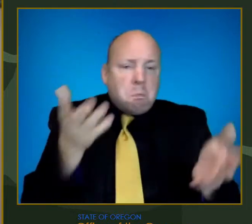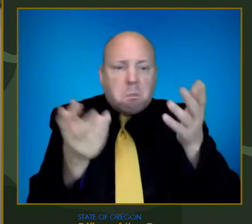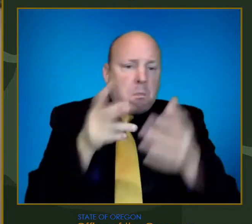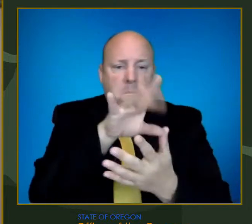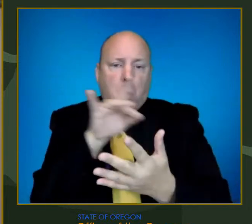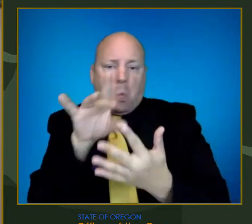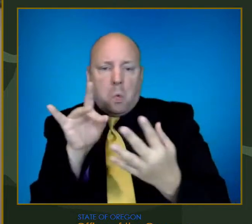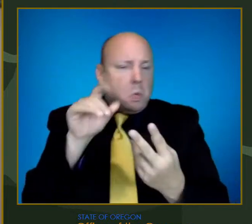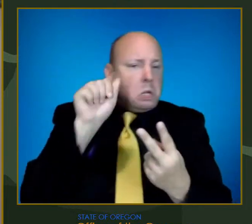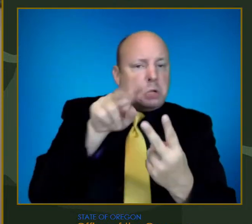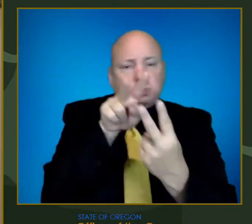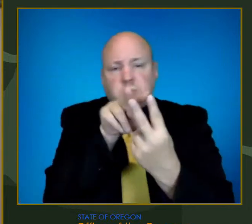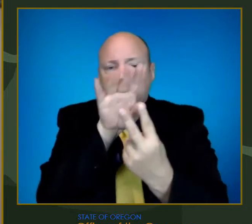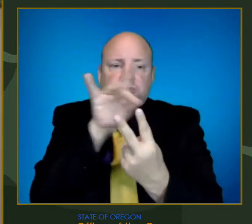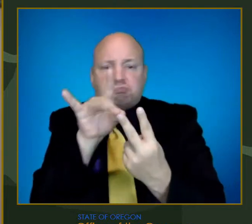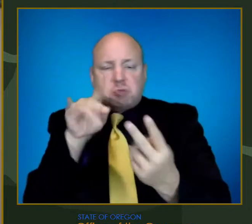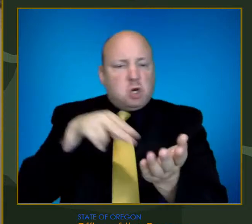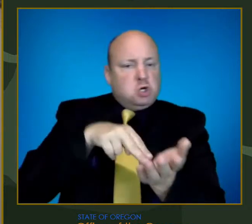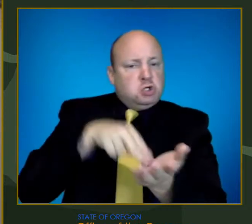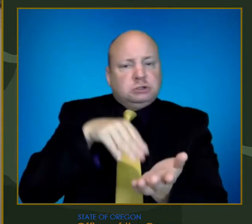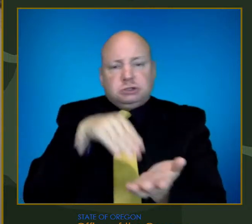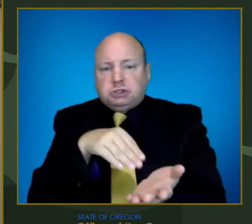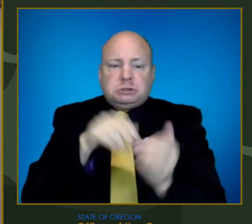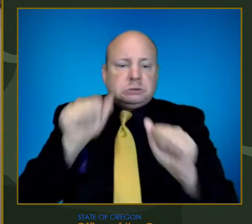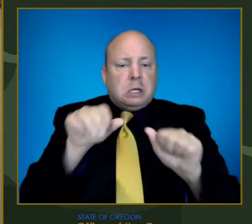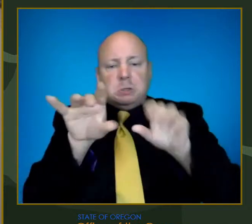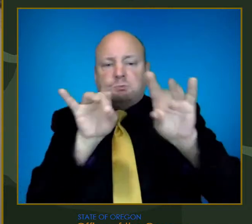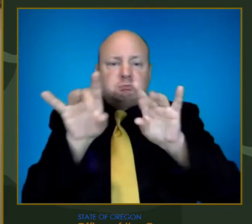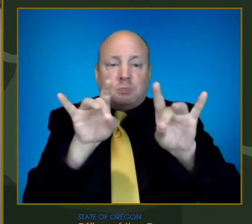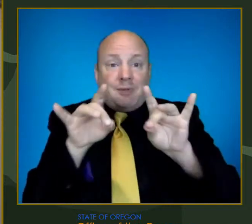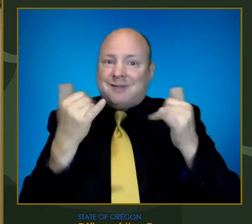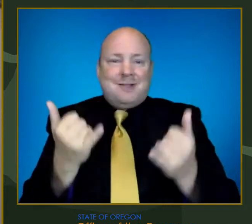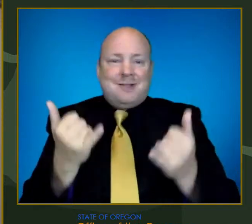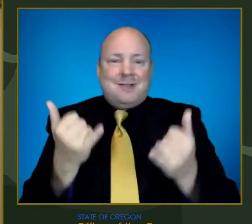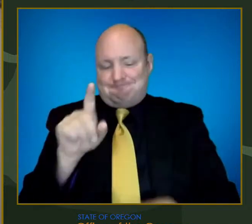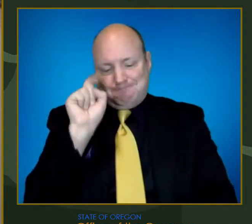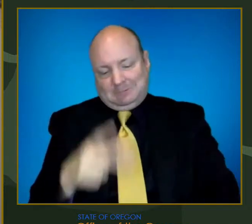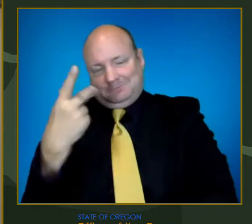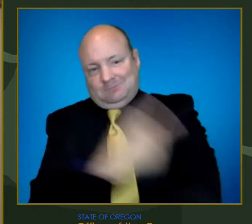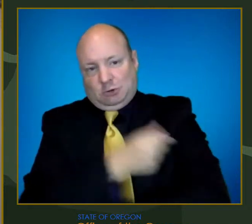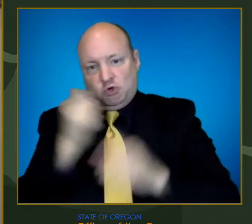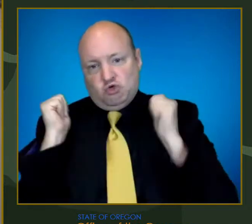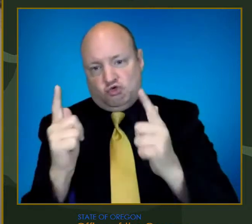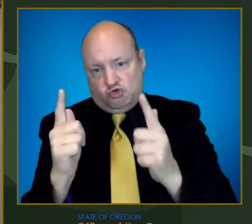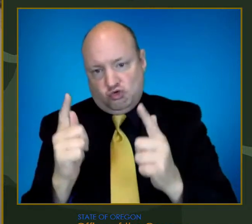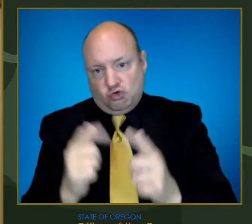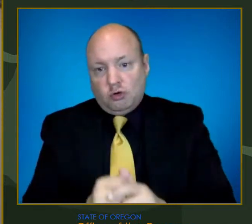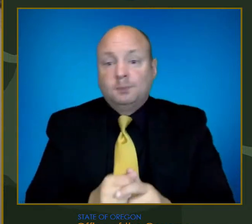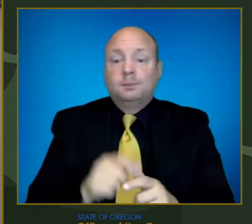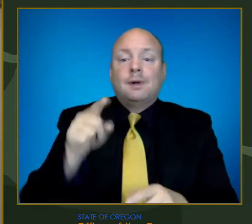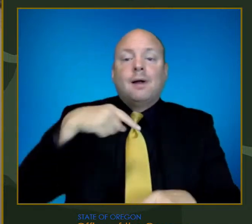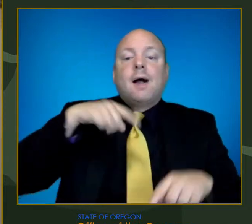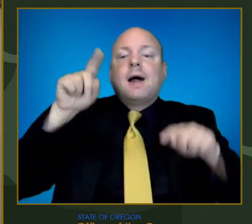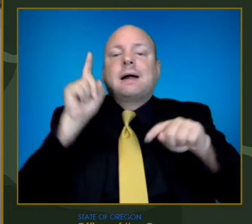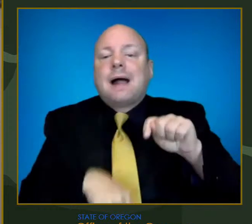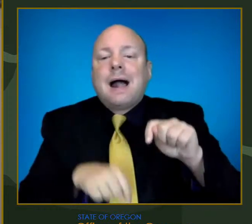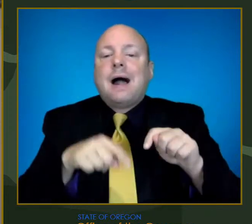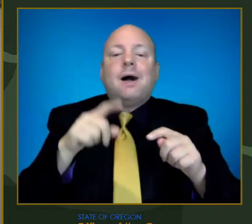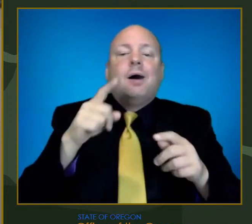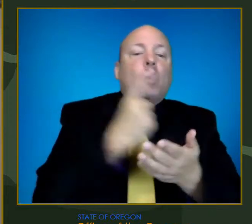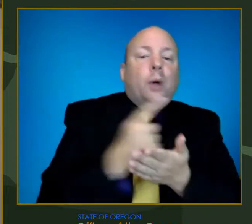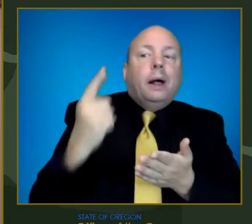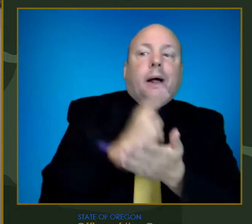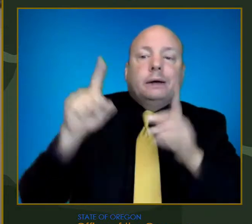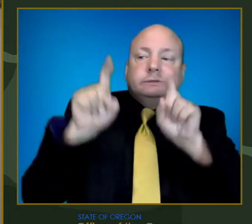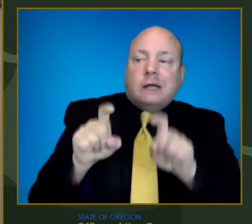There are simply not enough resources to stand up weekly testing systems while also